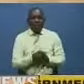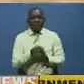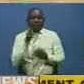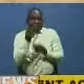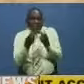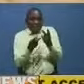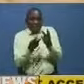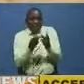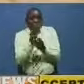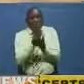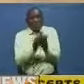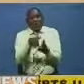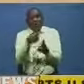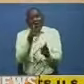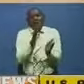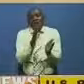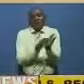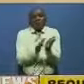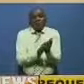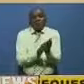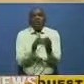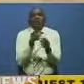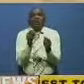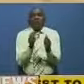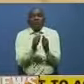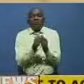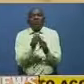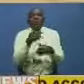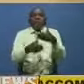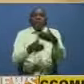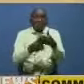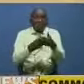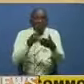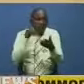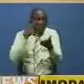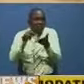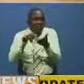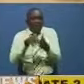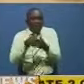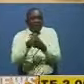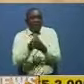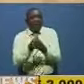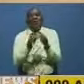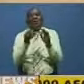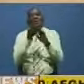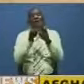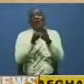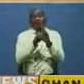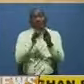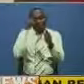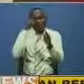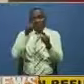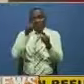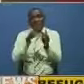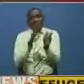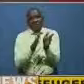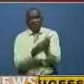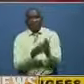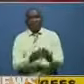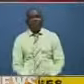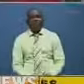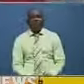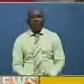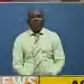some selected schools is part of the process to review the curriculum for the senior high schools.